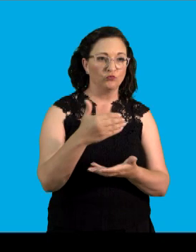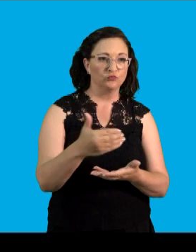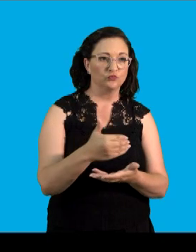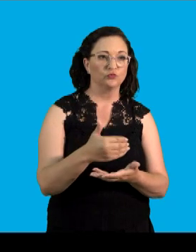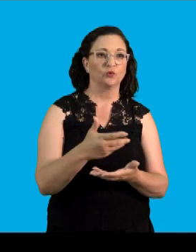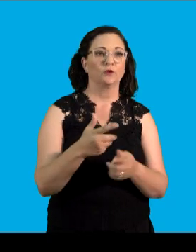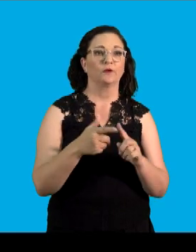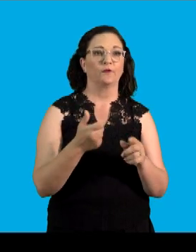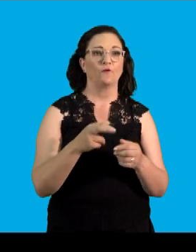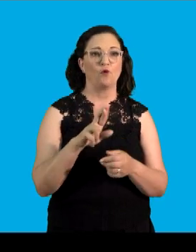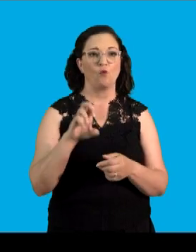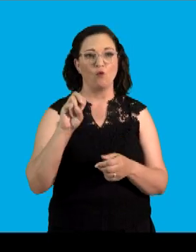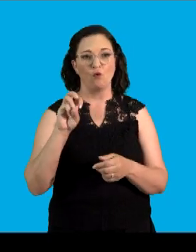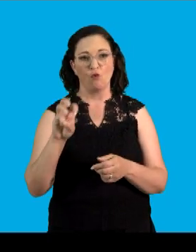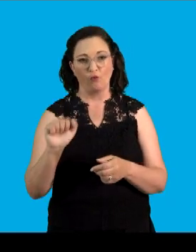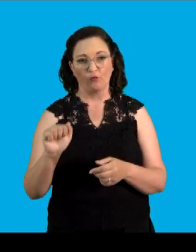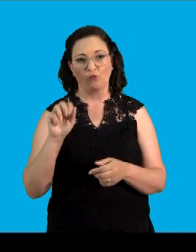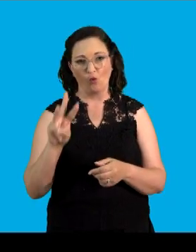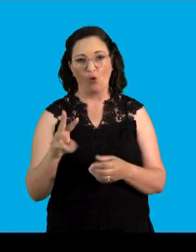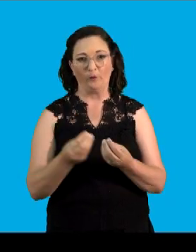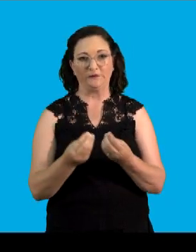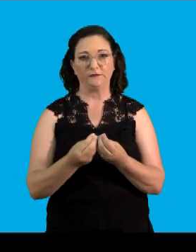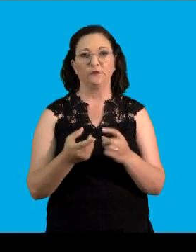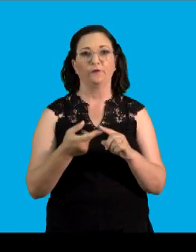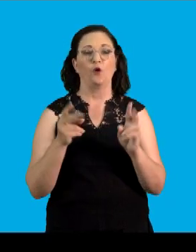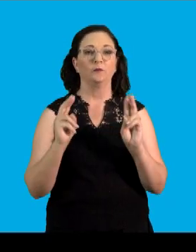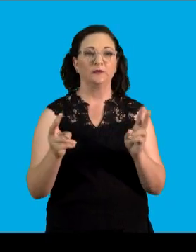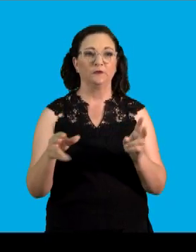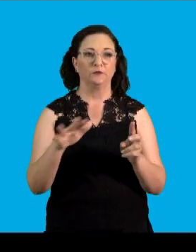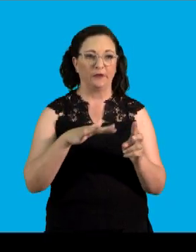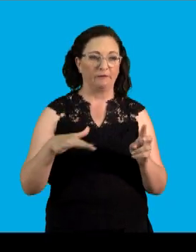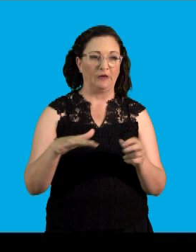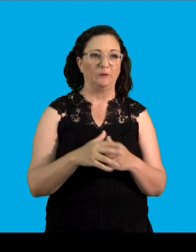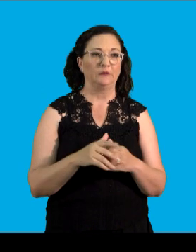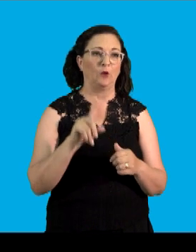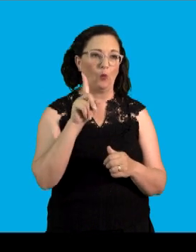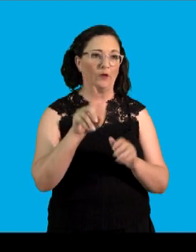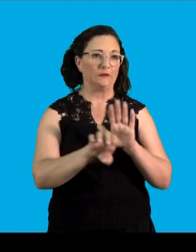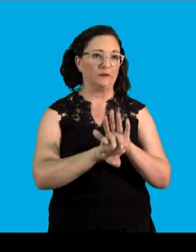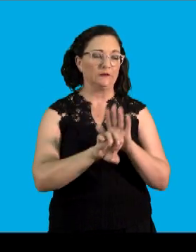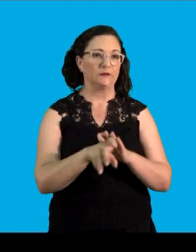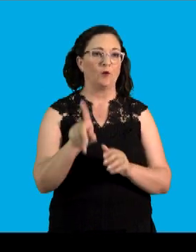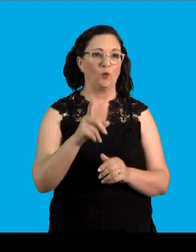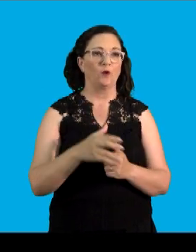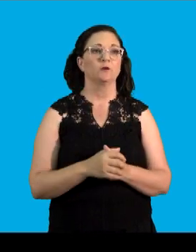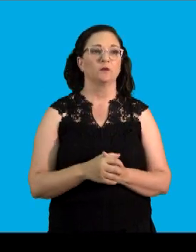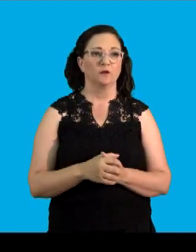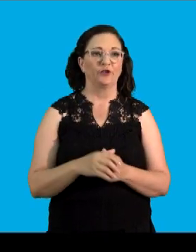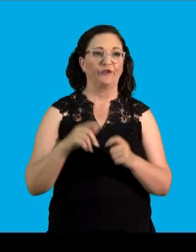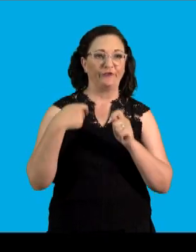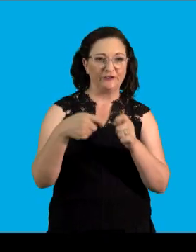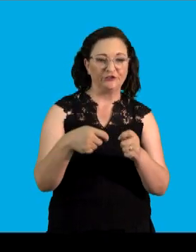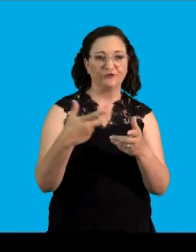materials from the natural environment. Example, remember the question says, and give 1 example. Right, so which is fishing